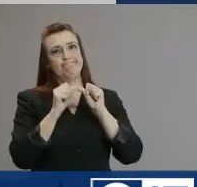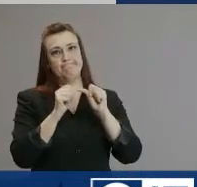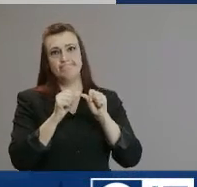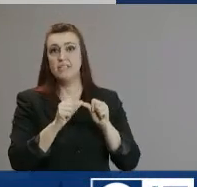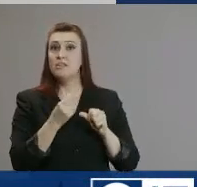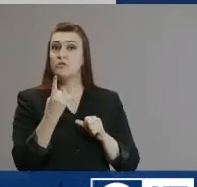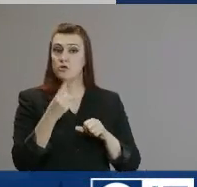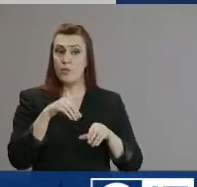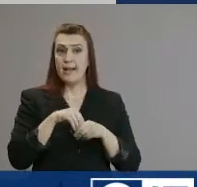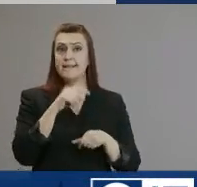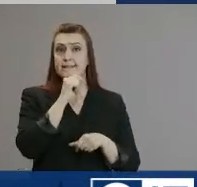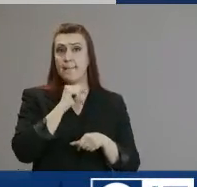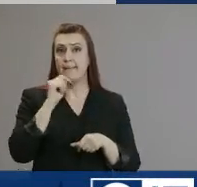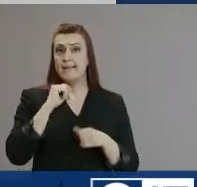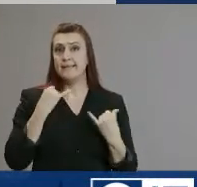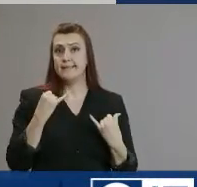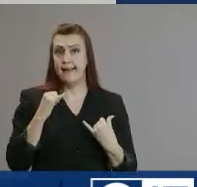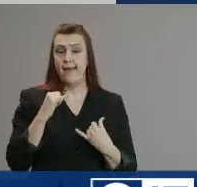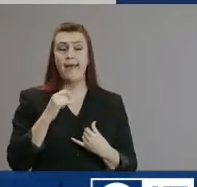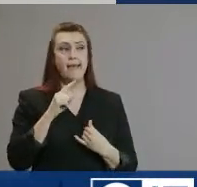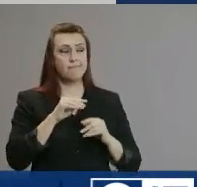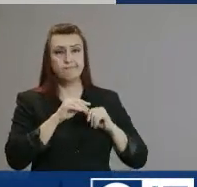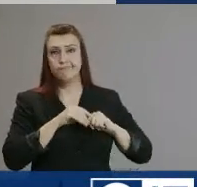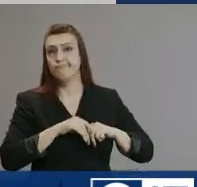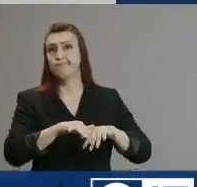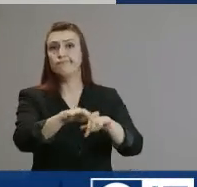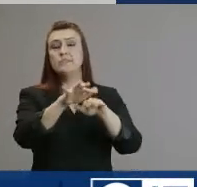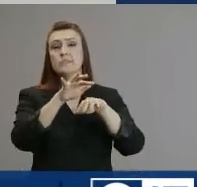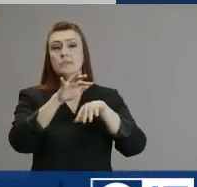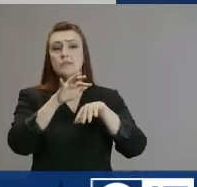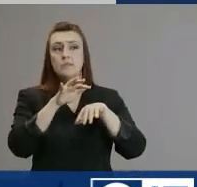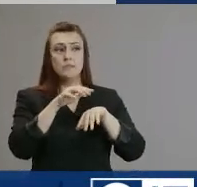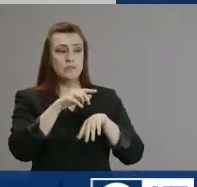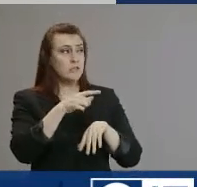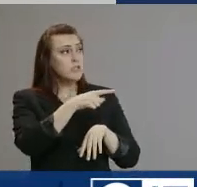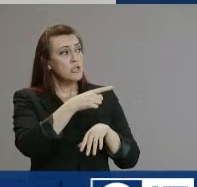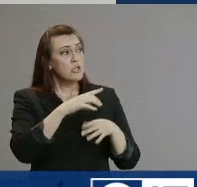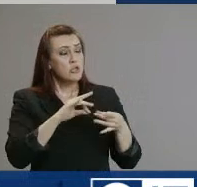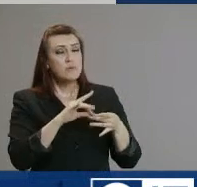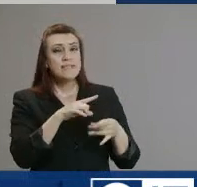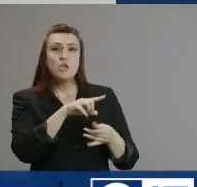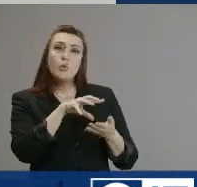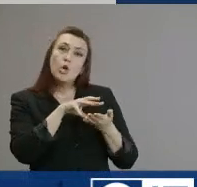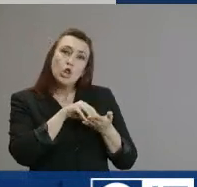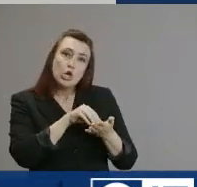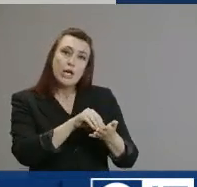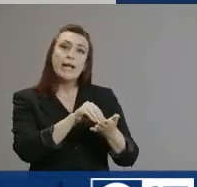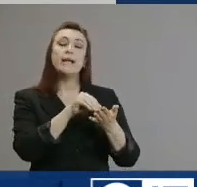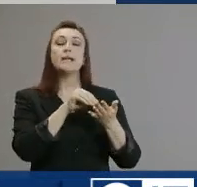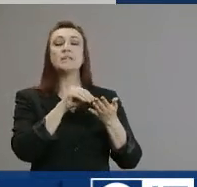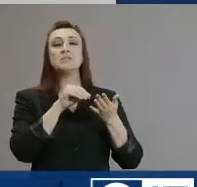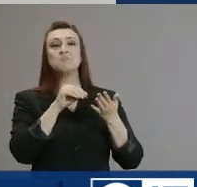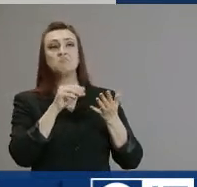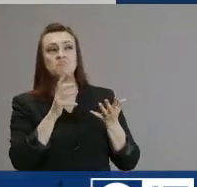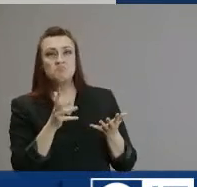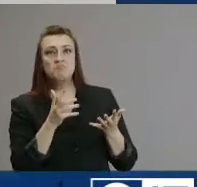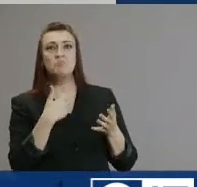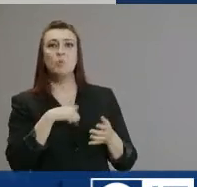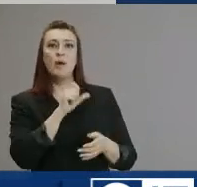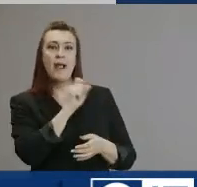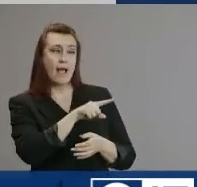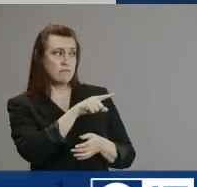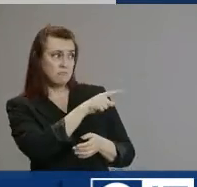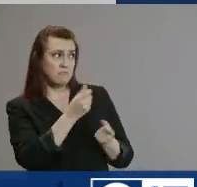Governor, last week you said that you were learning when we asked about whether or not you understood the concerns of